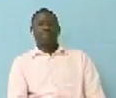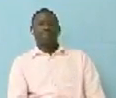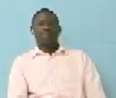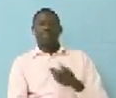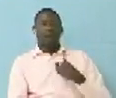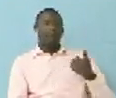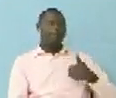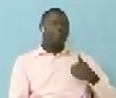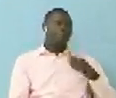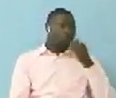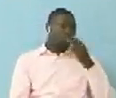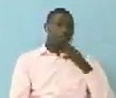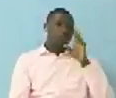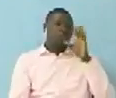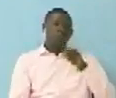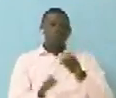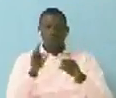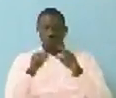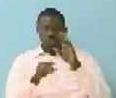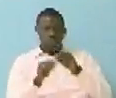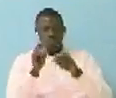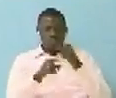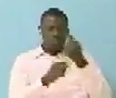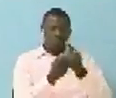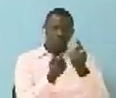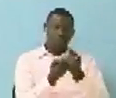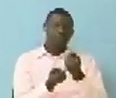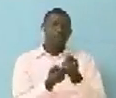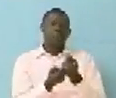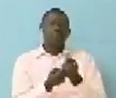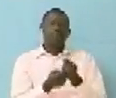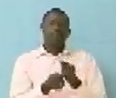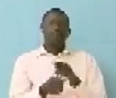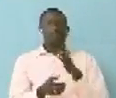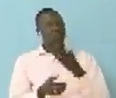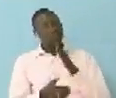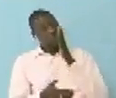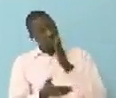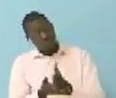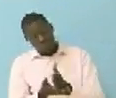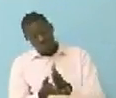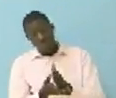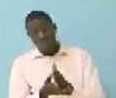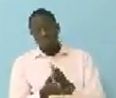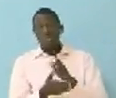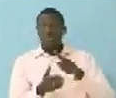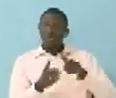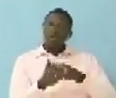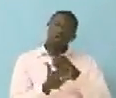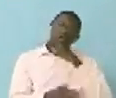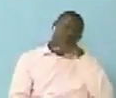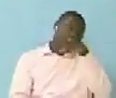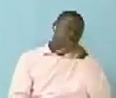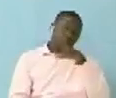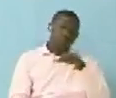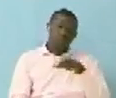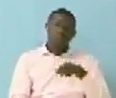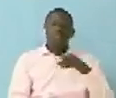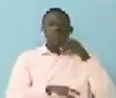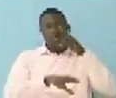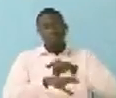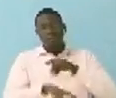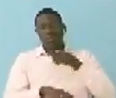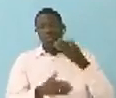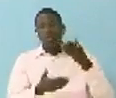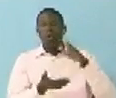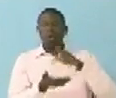allegedly done something. Whether that is true or false depends on